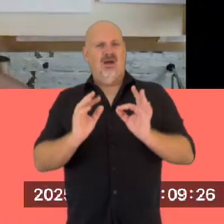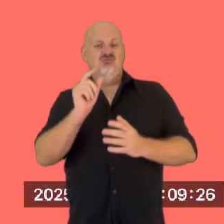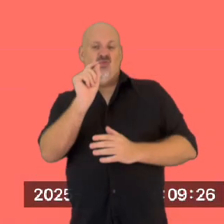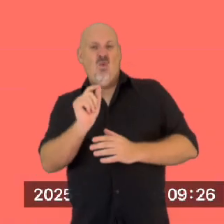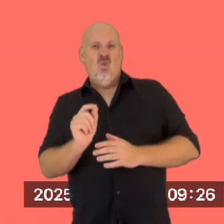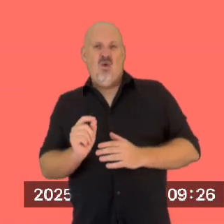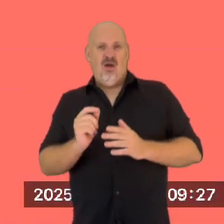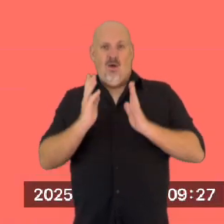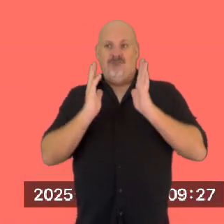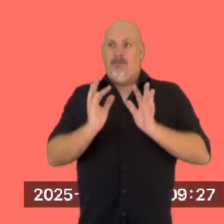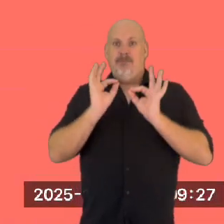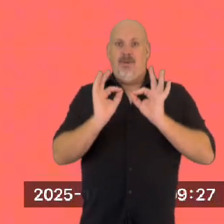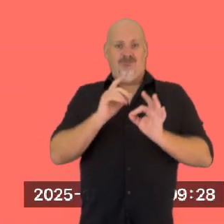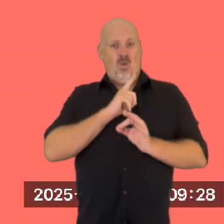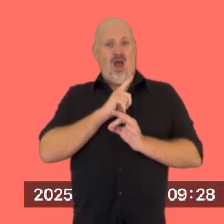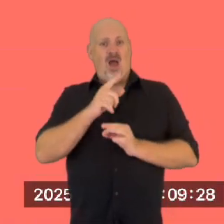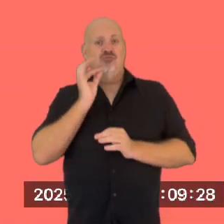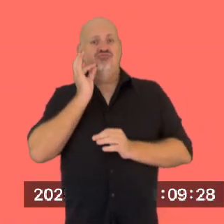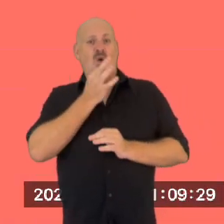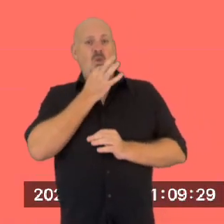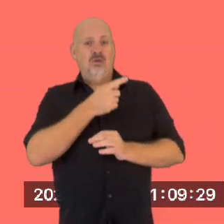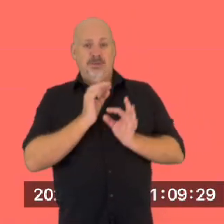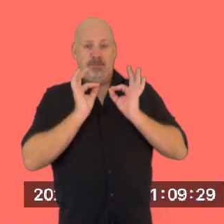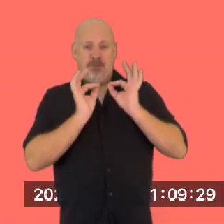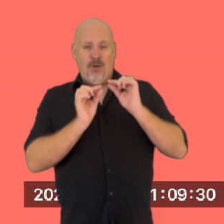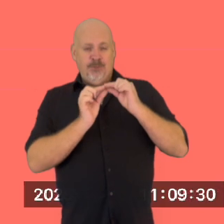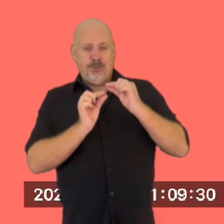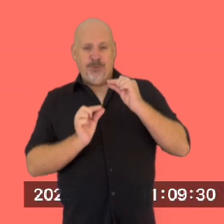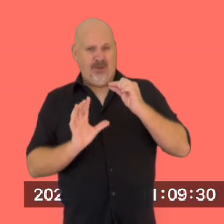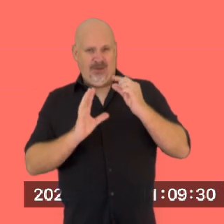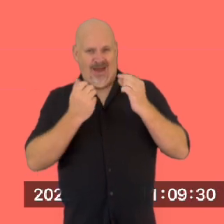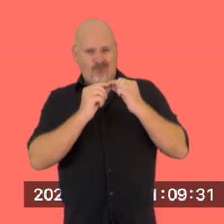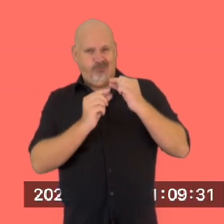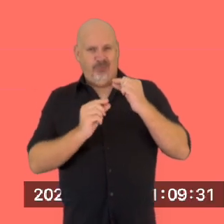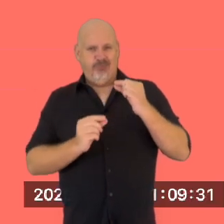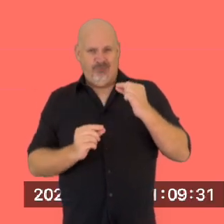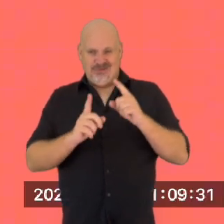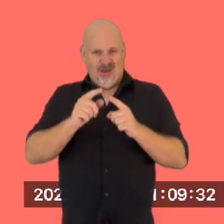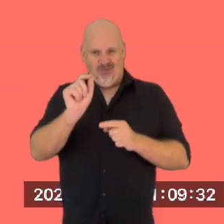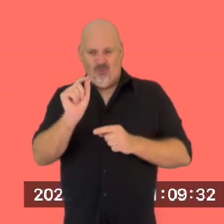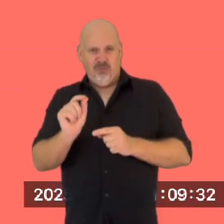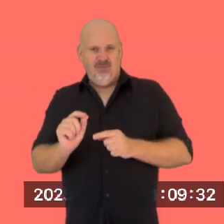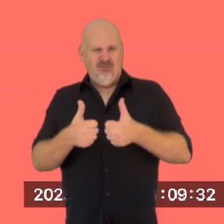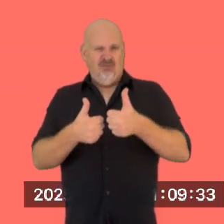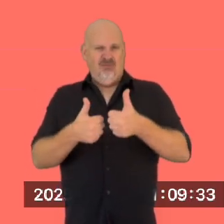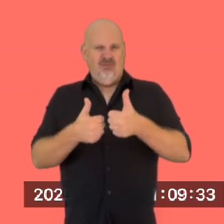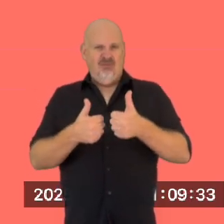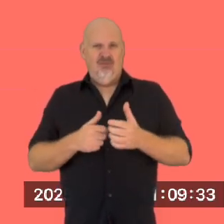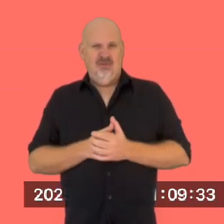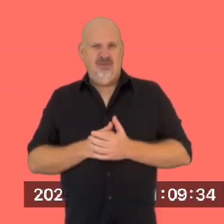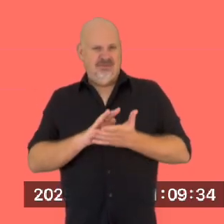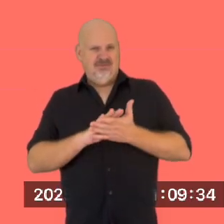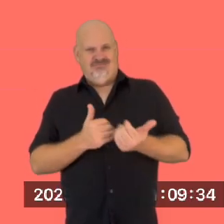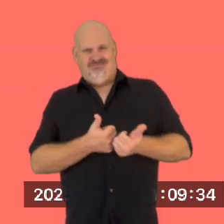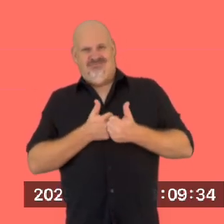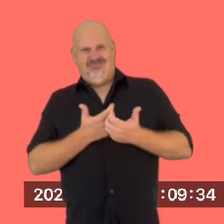for imperfect drawings. And roses are imperfect, which is all part of their beauty. So the imperfections are